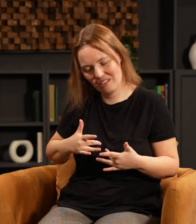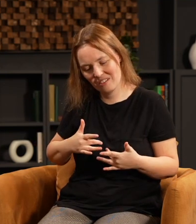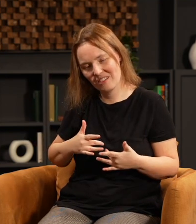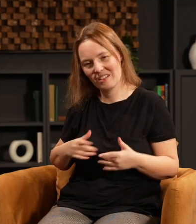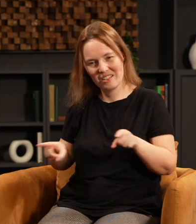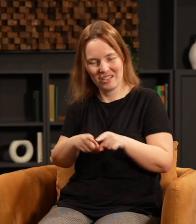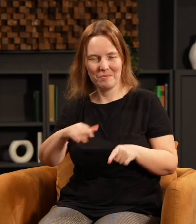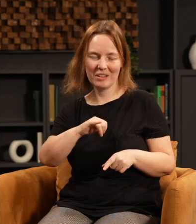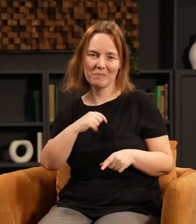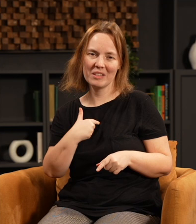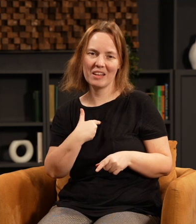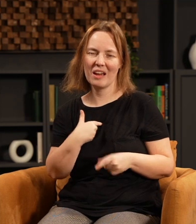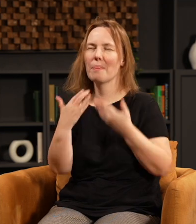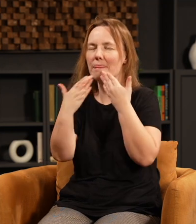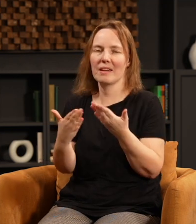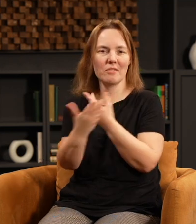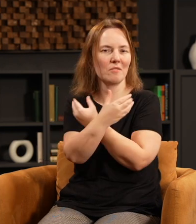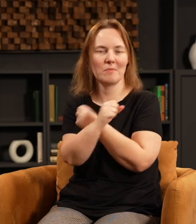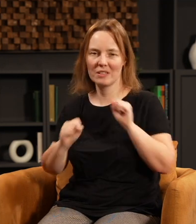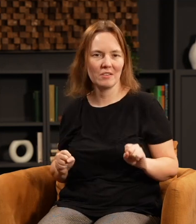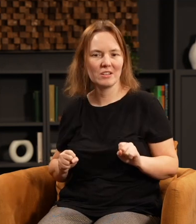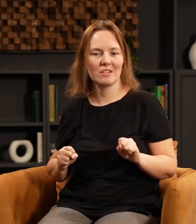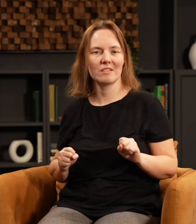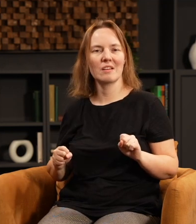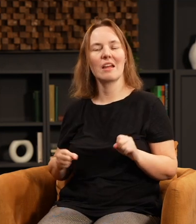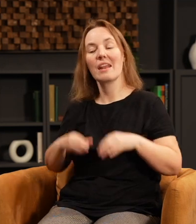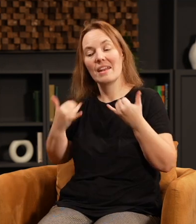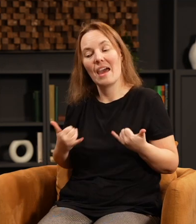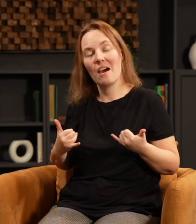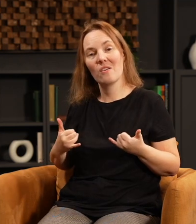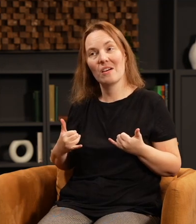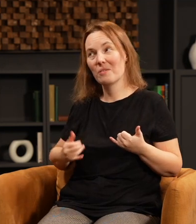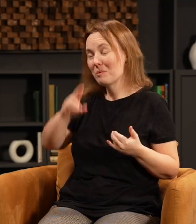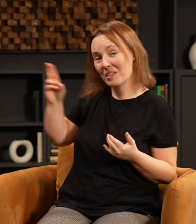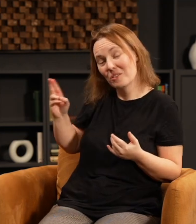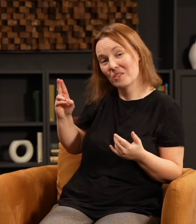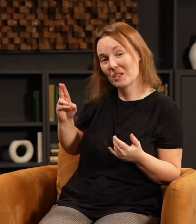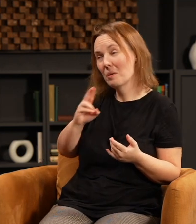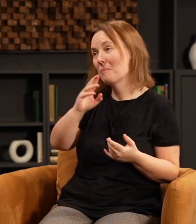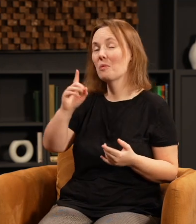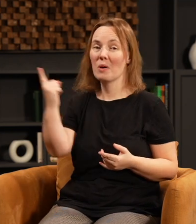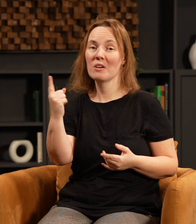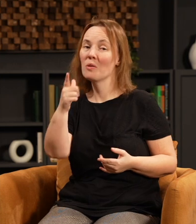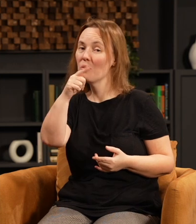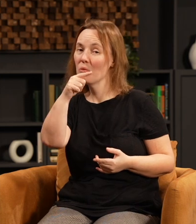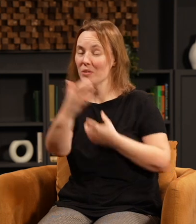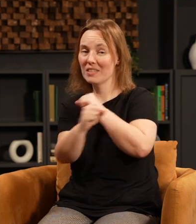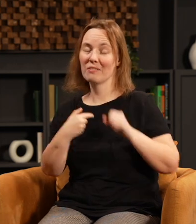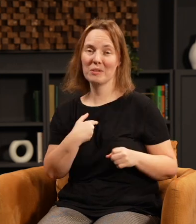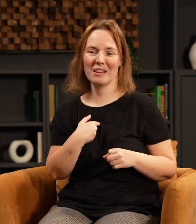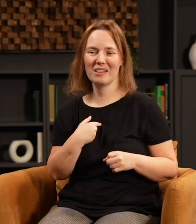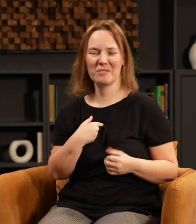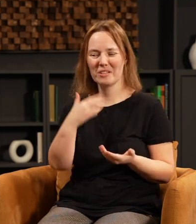for my salvation, and having been so gloriously saved and set free, now I want to be useful to the one who saved me. Right? I don't want to be shut